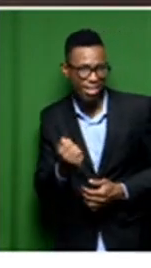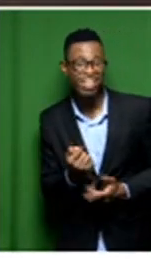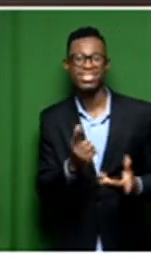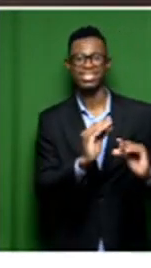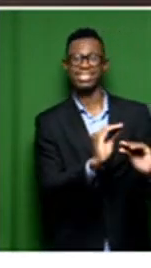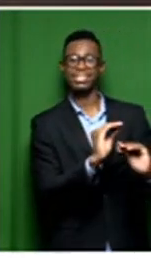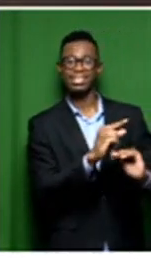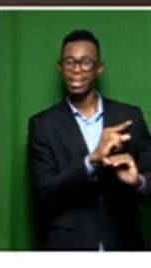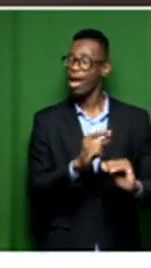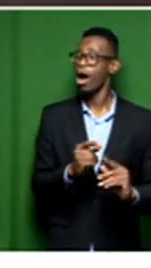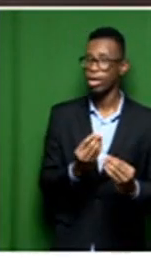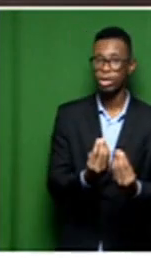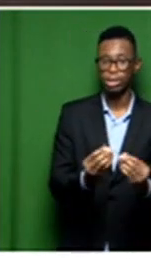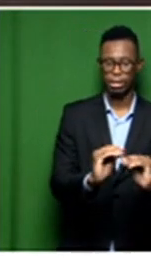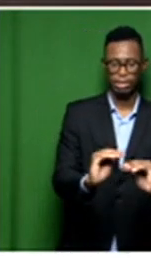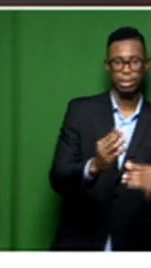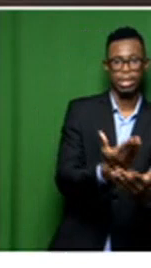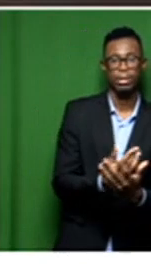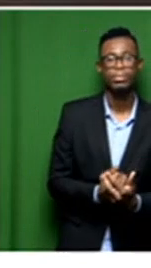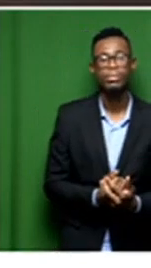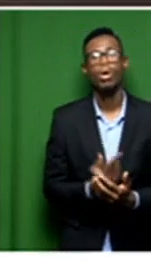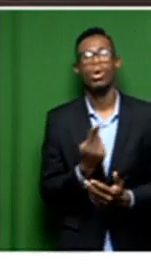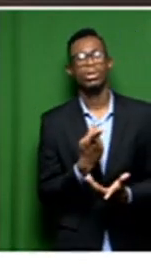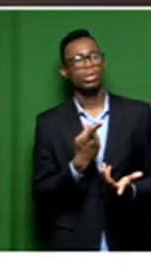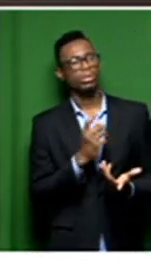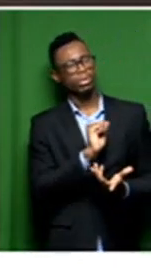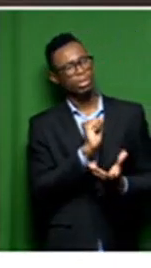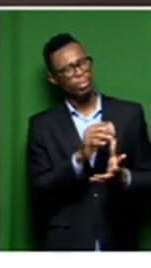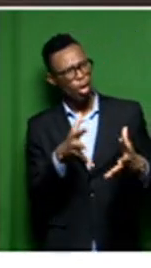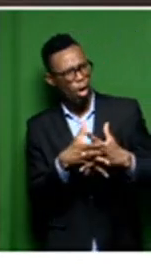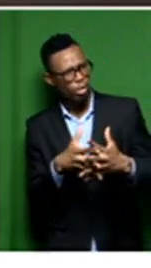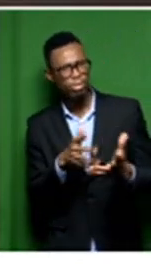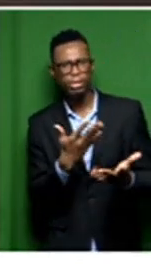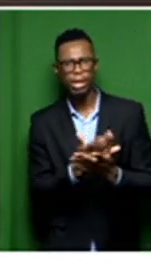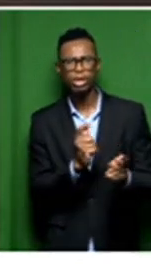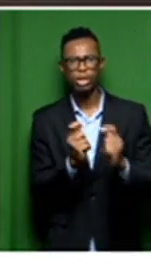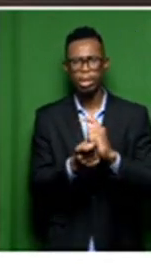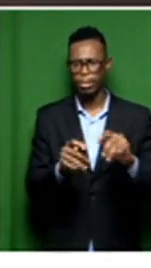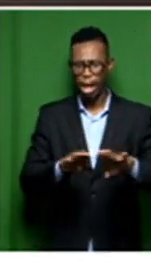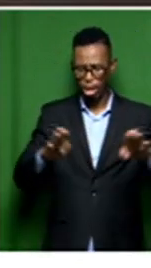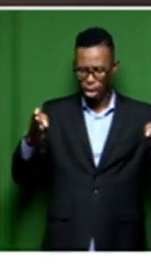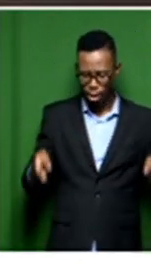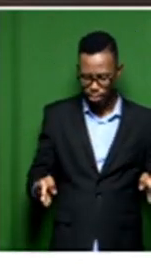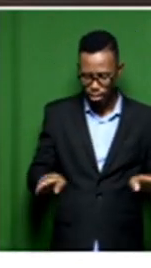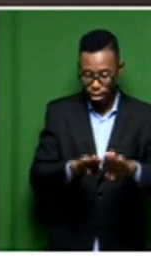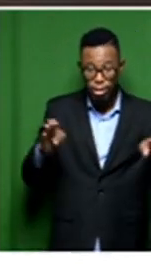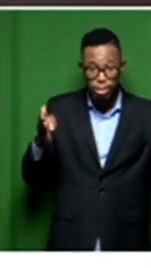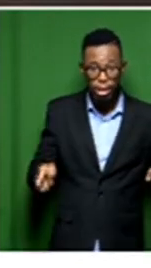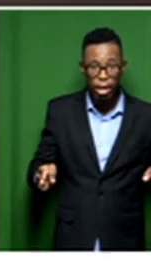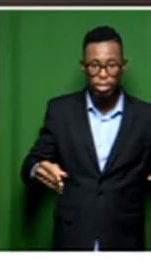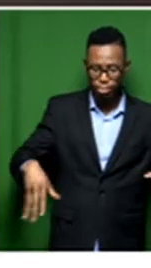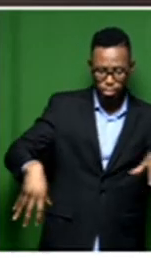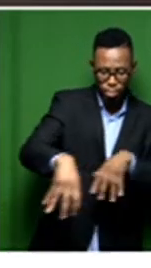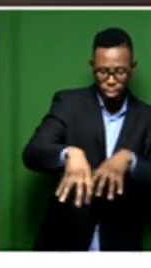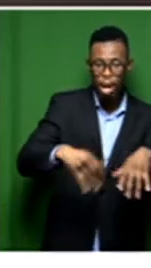their ballot in the ballot box. We show you how to use your classroom and turn it around very simply with desks kind of arranged in a different way to make it